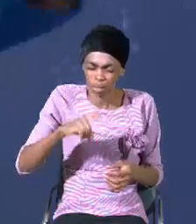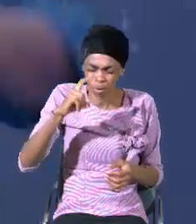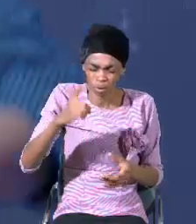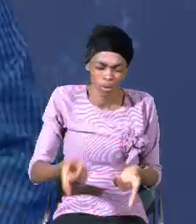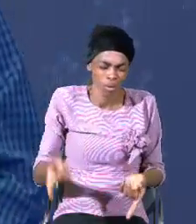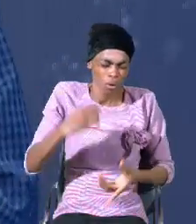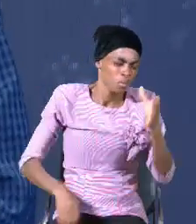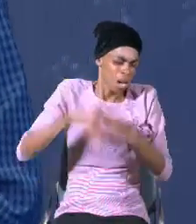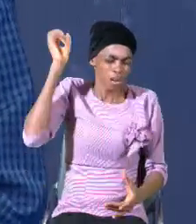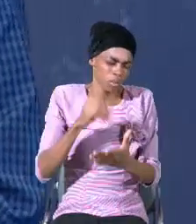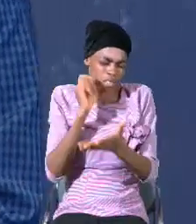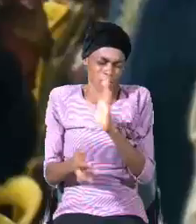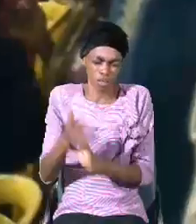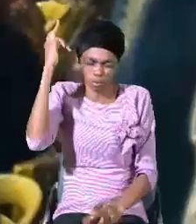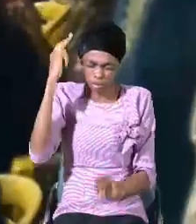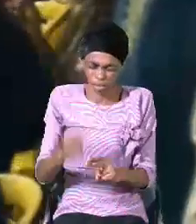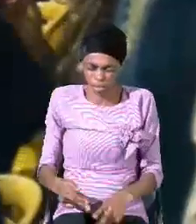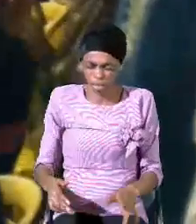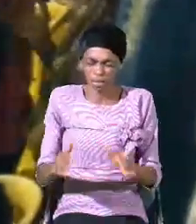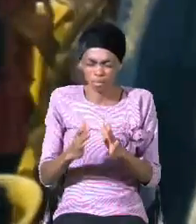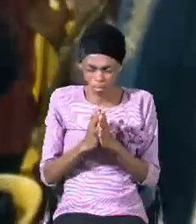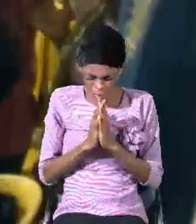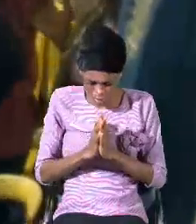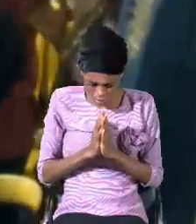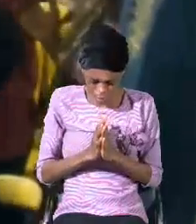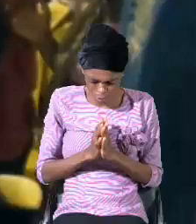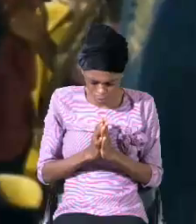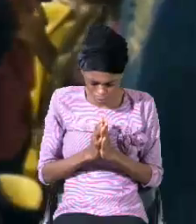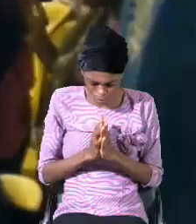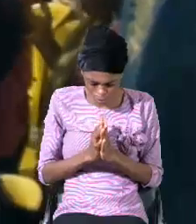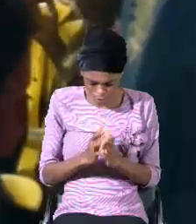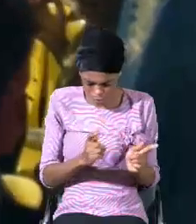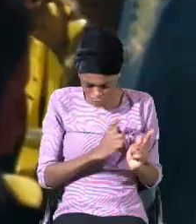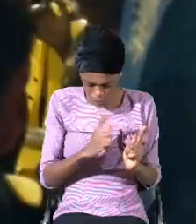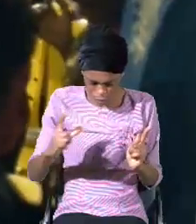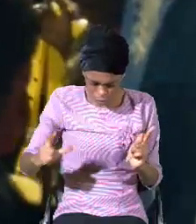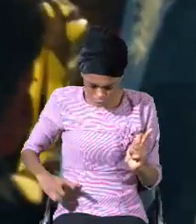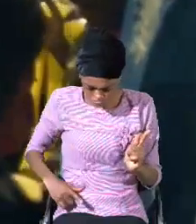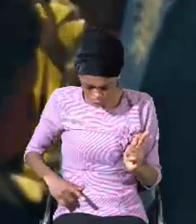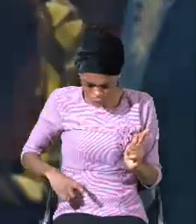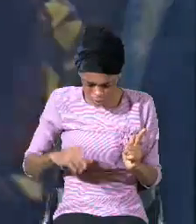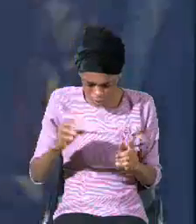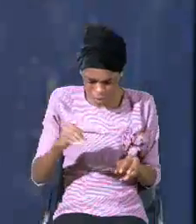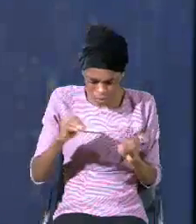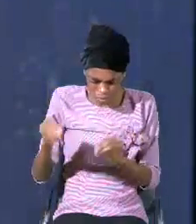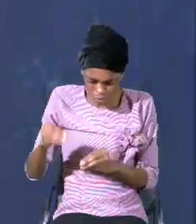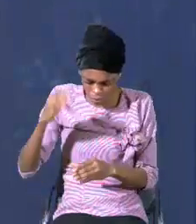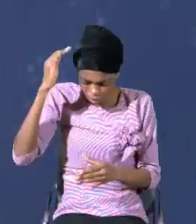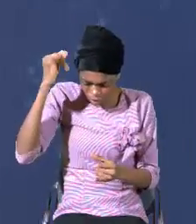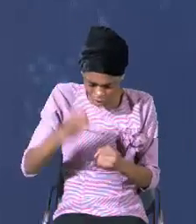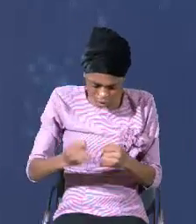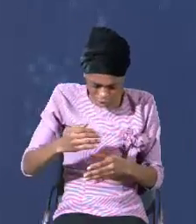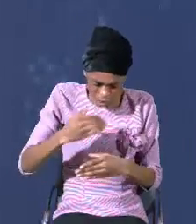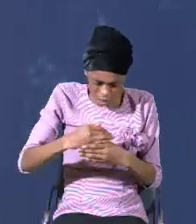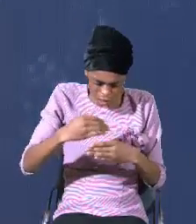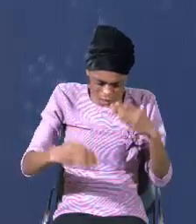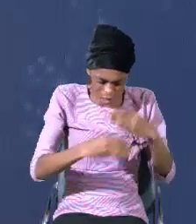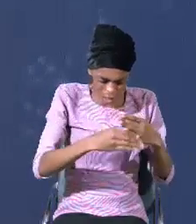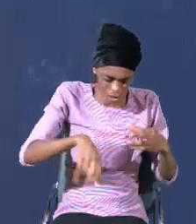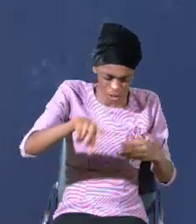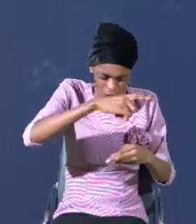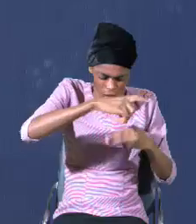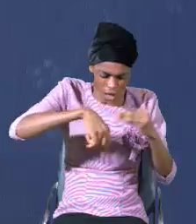out in Jesus' name. Lord, put an edge around them, a wall